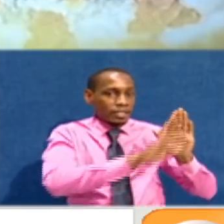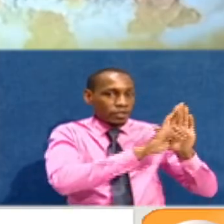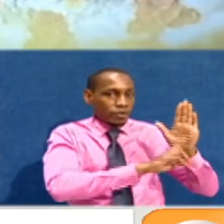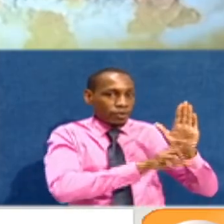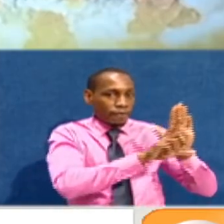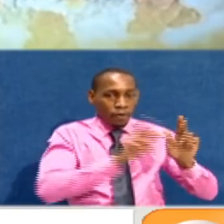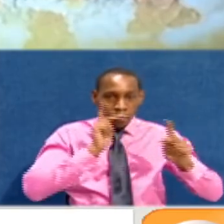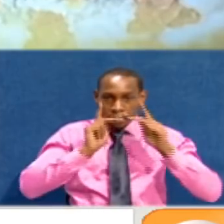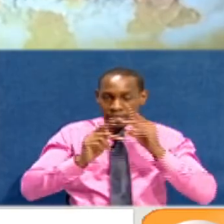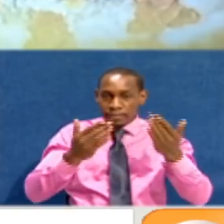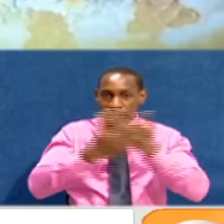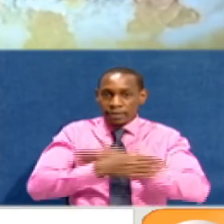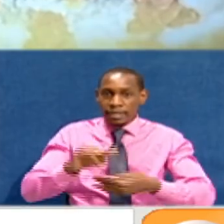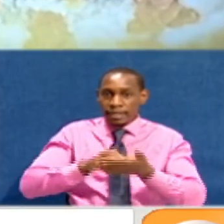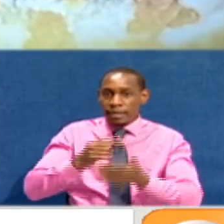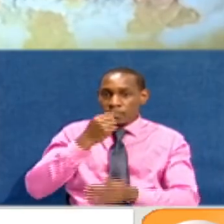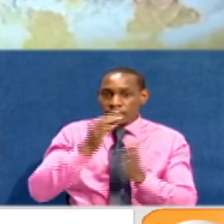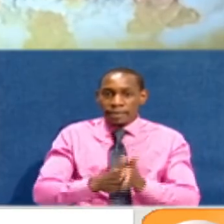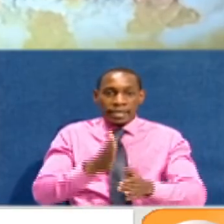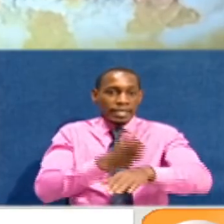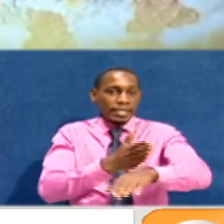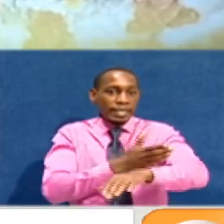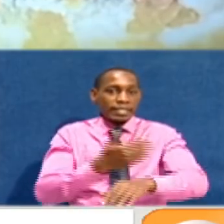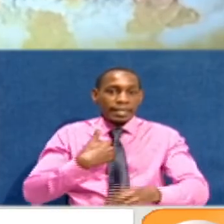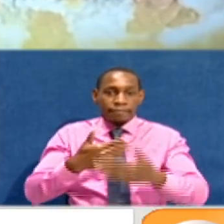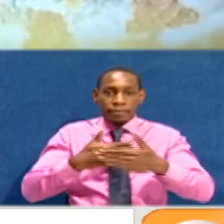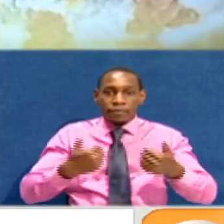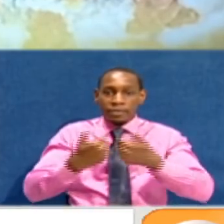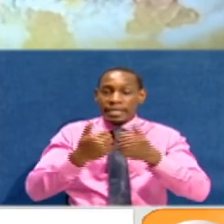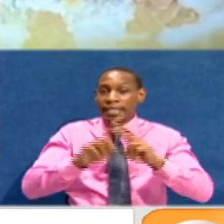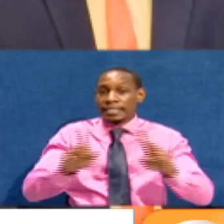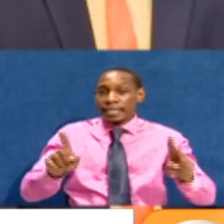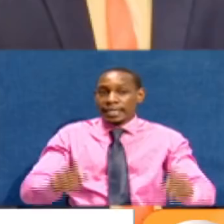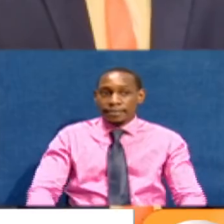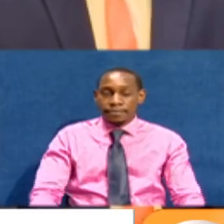the angle tonight, the referee is limping before the match.